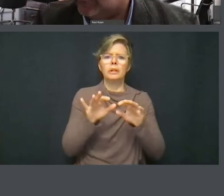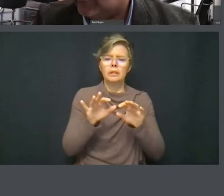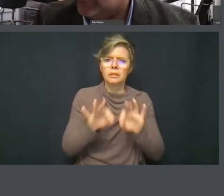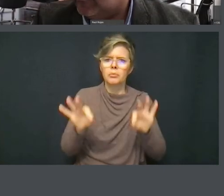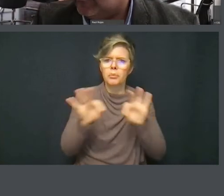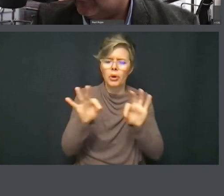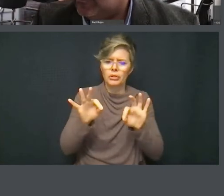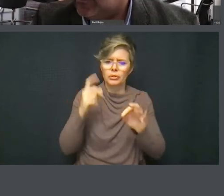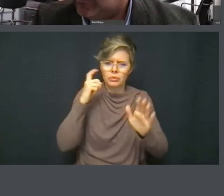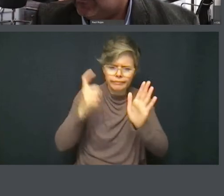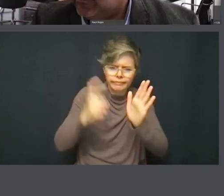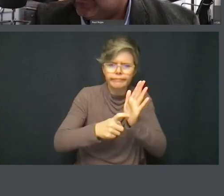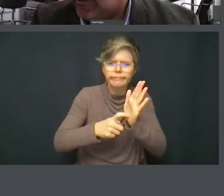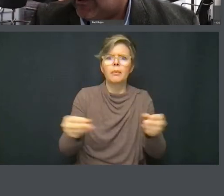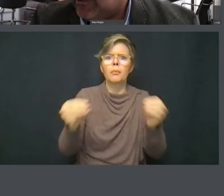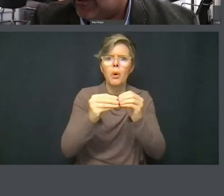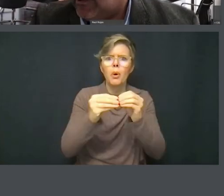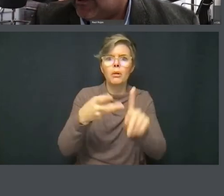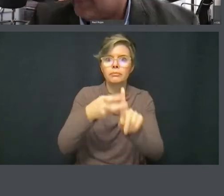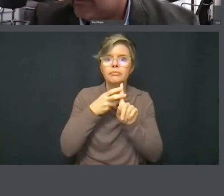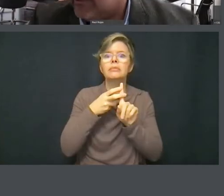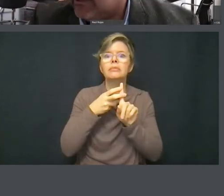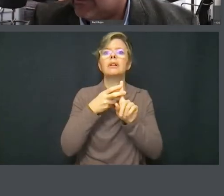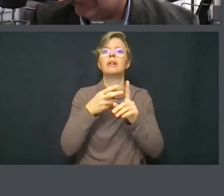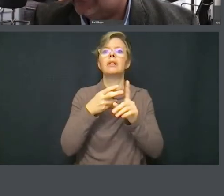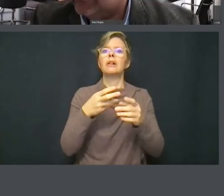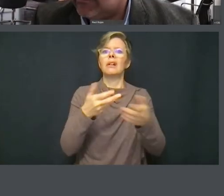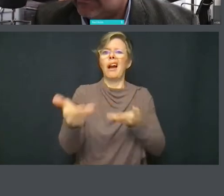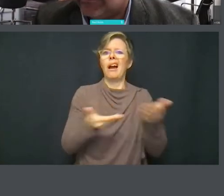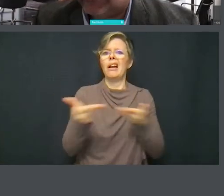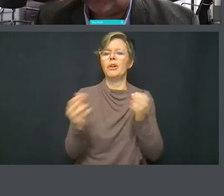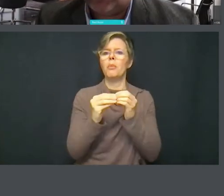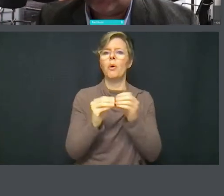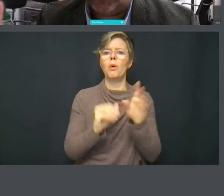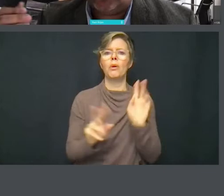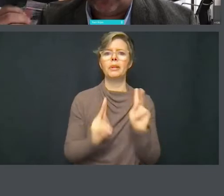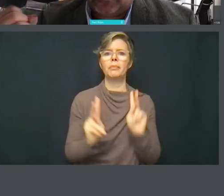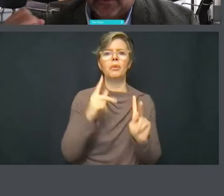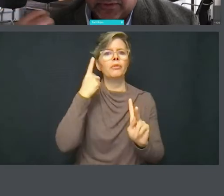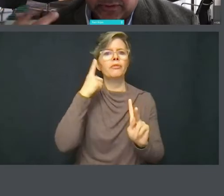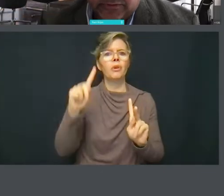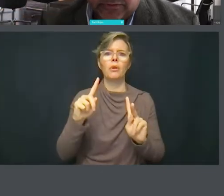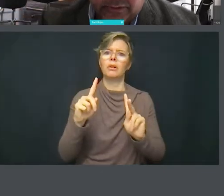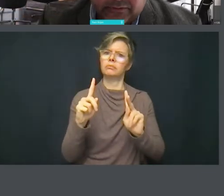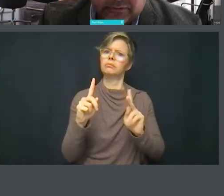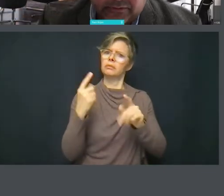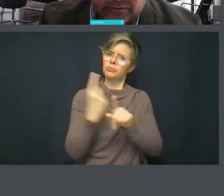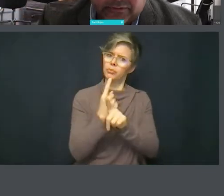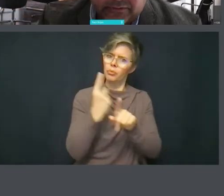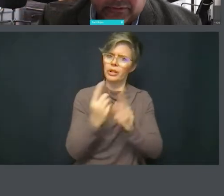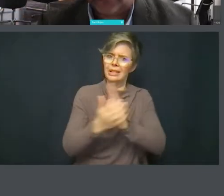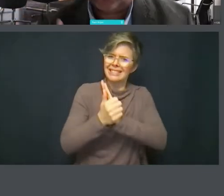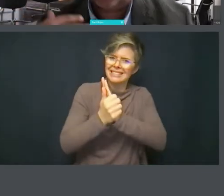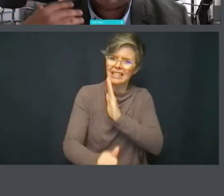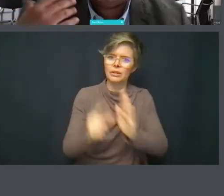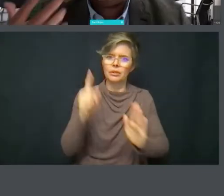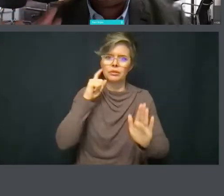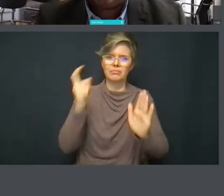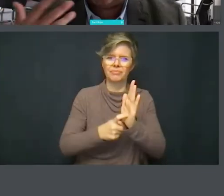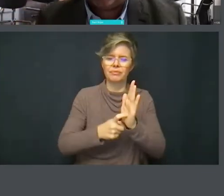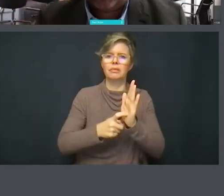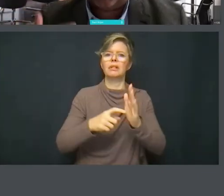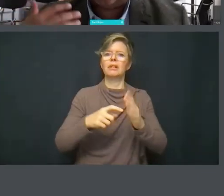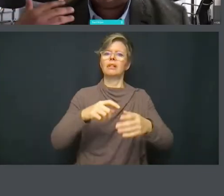providers who have hopefully the skill set, both in terms of clinical content, but in terms